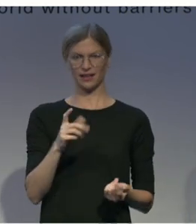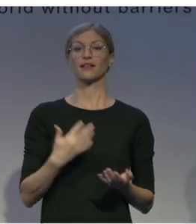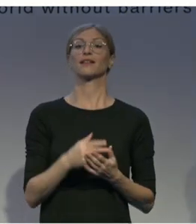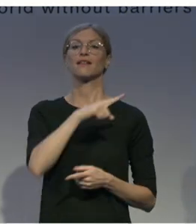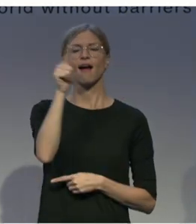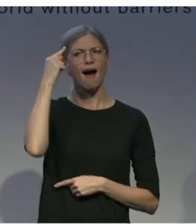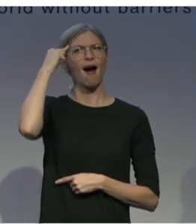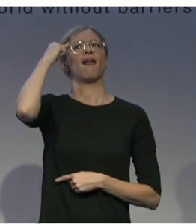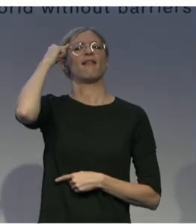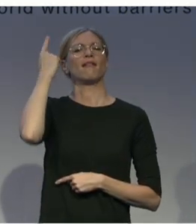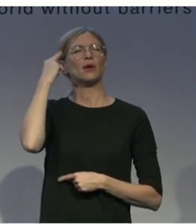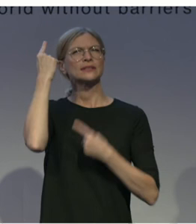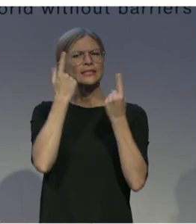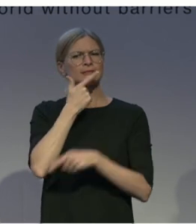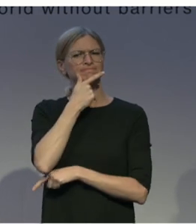Source America.